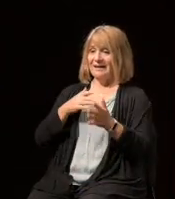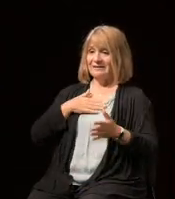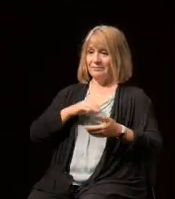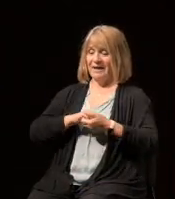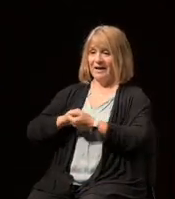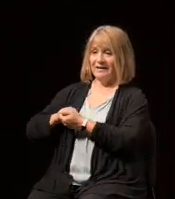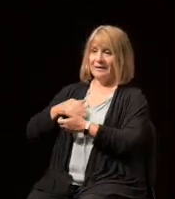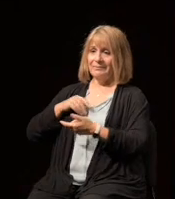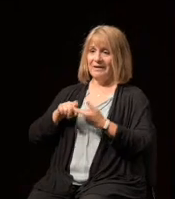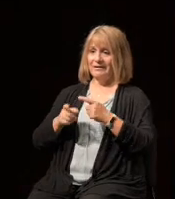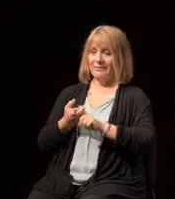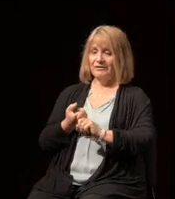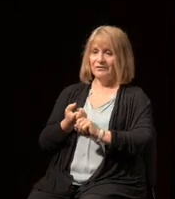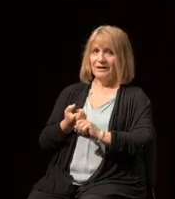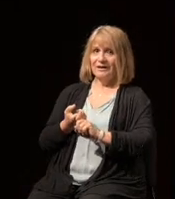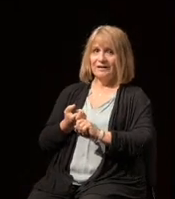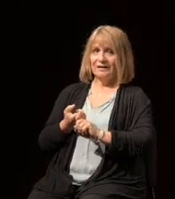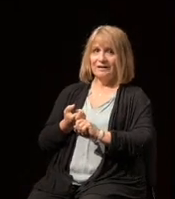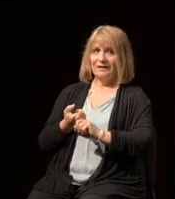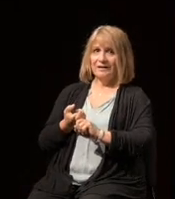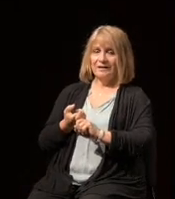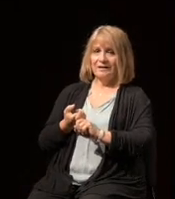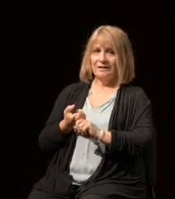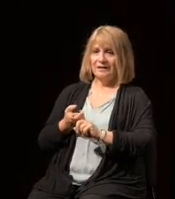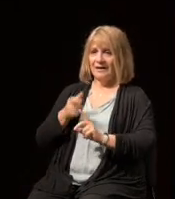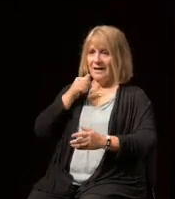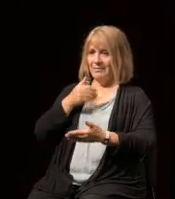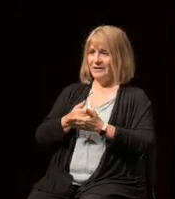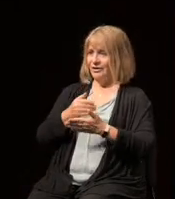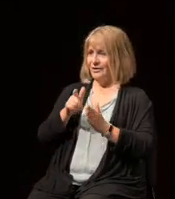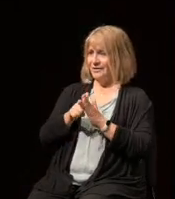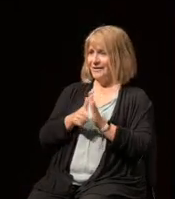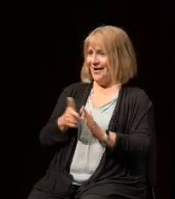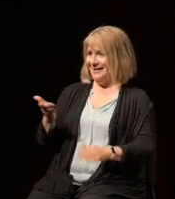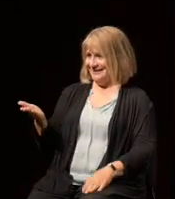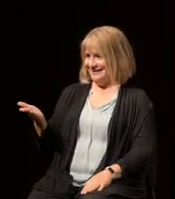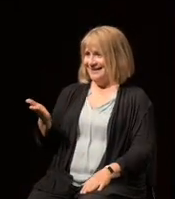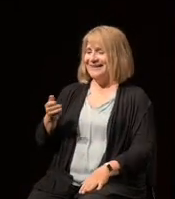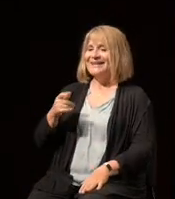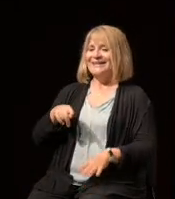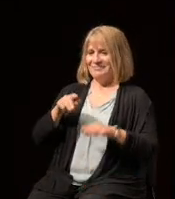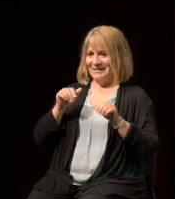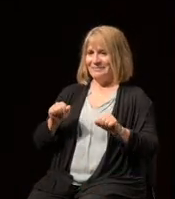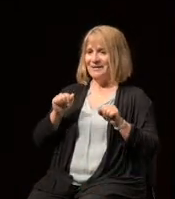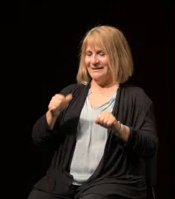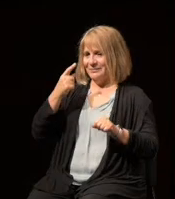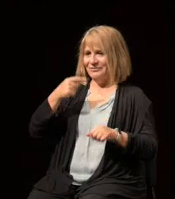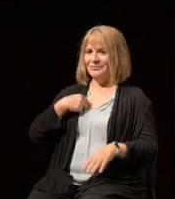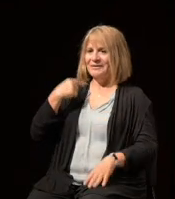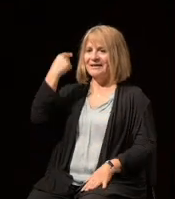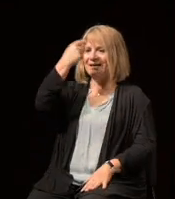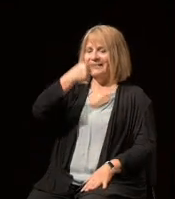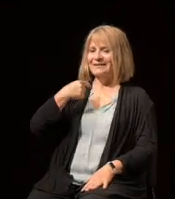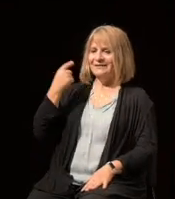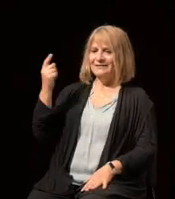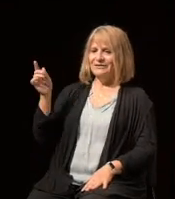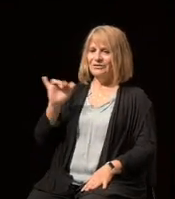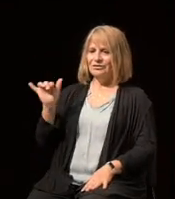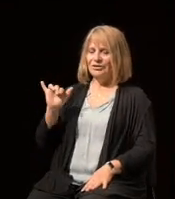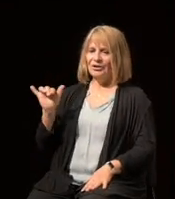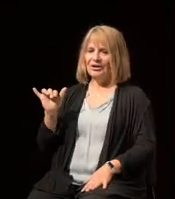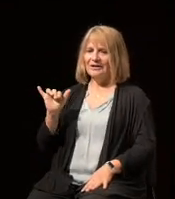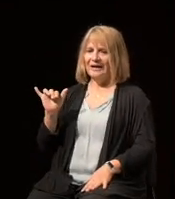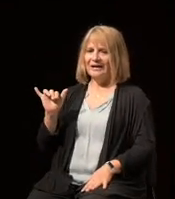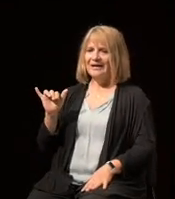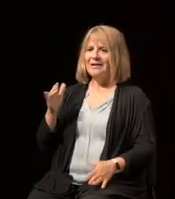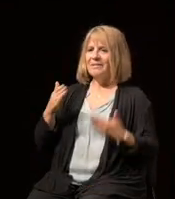and my friend and my daughter-in-law, Saida Stroud, who makes it possible for me to look like I perhaps